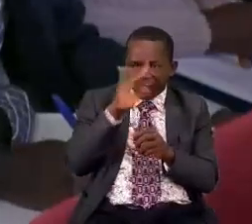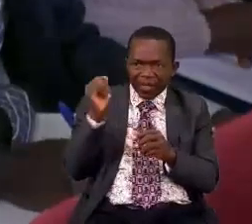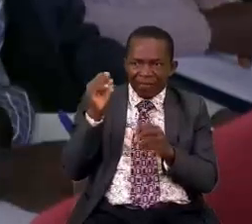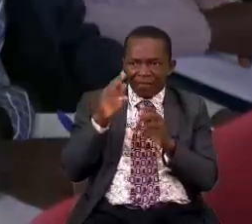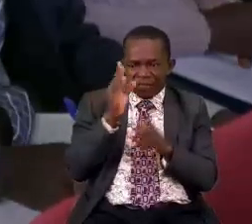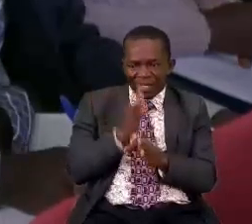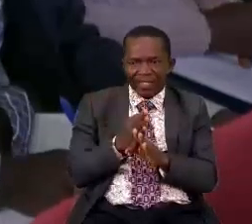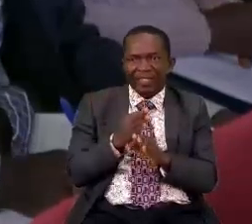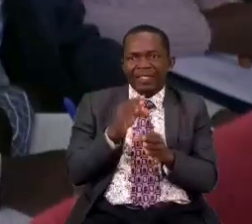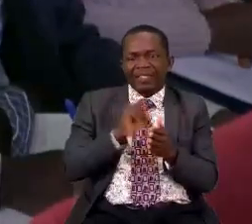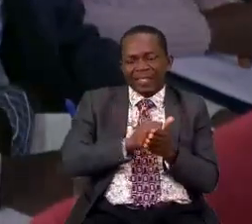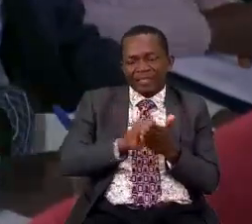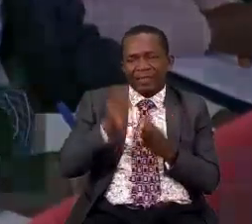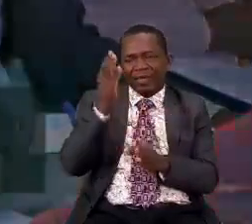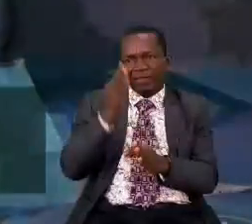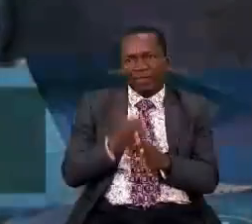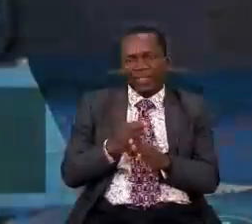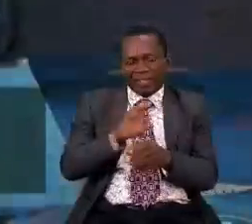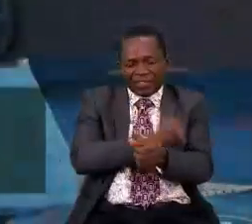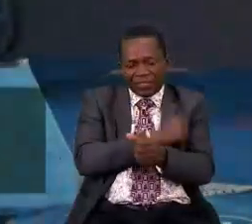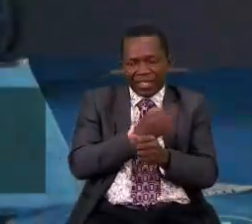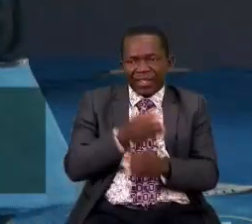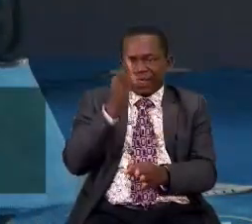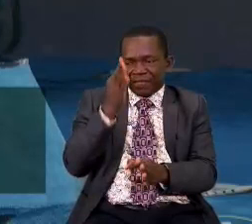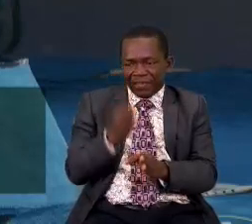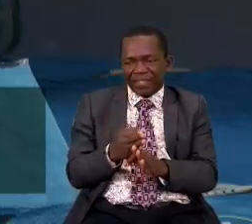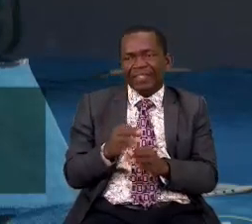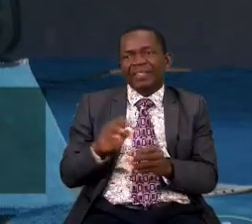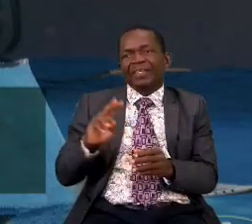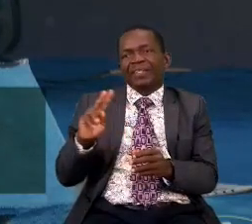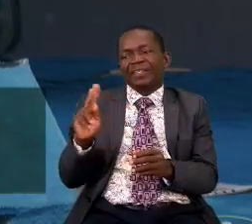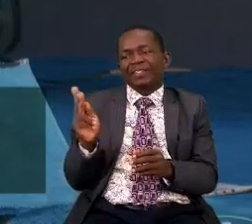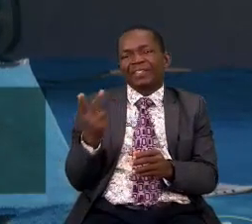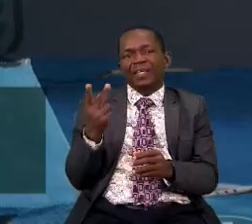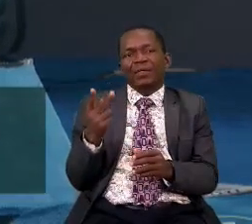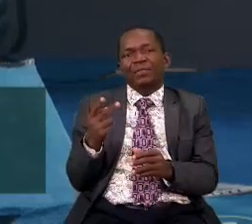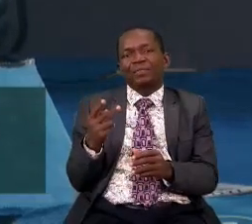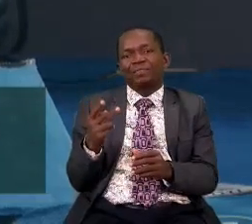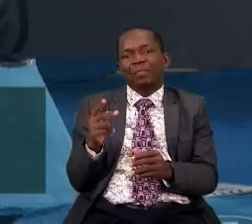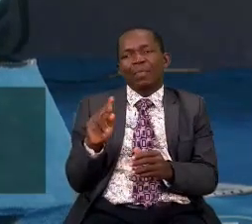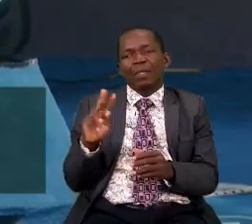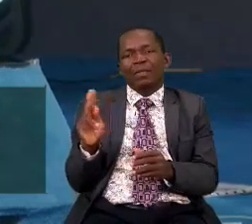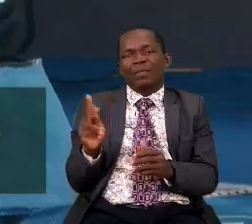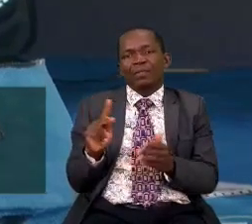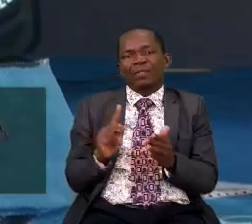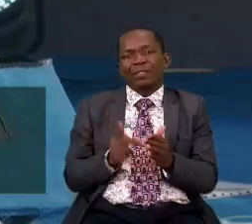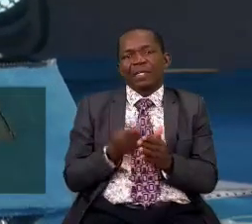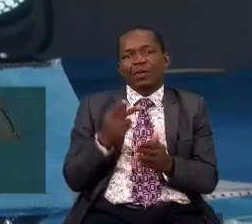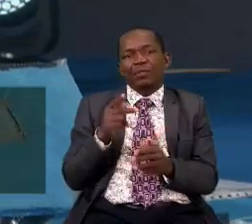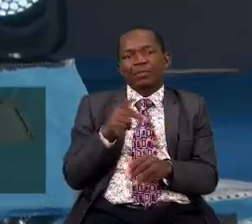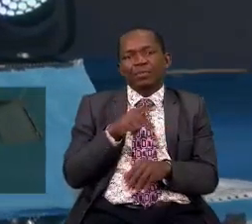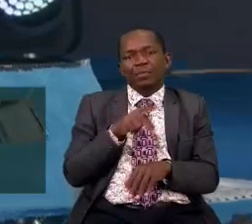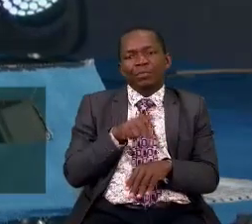verse 3 according as his divine power as given unto us all